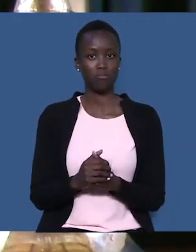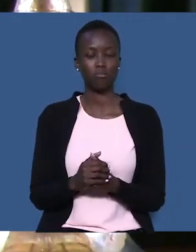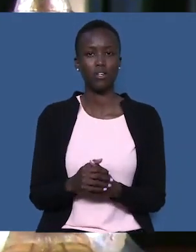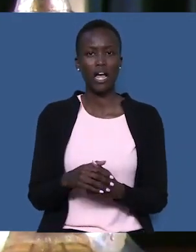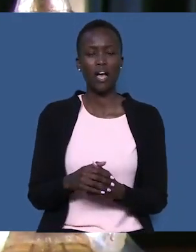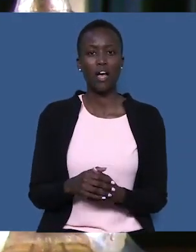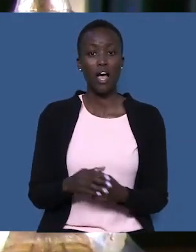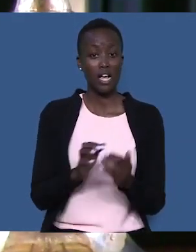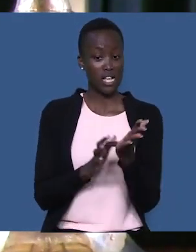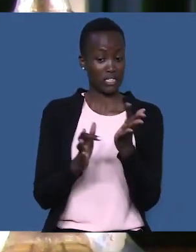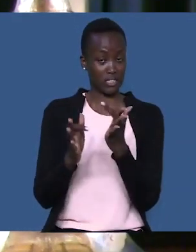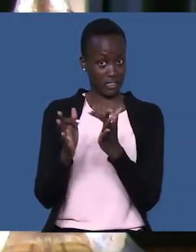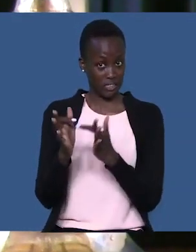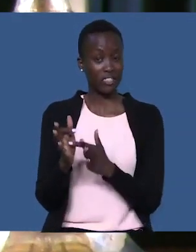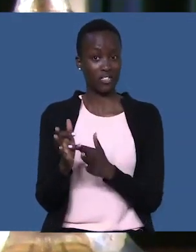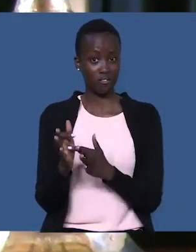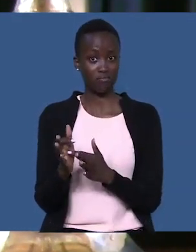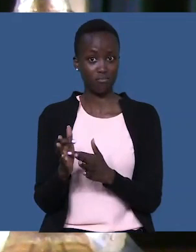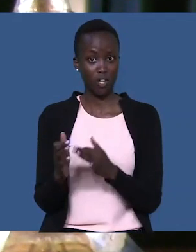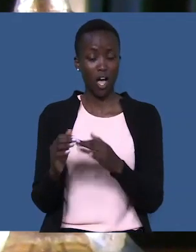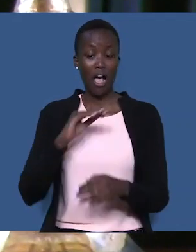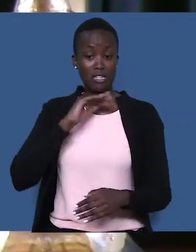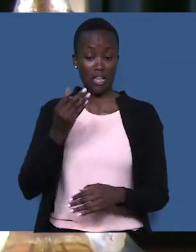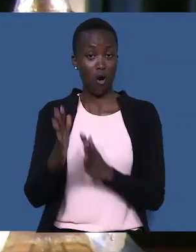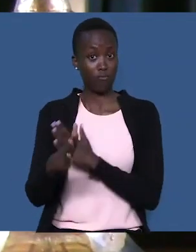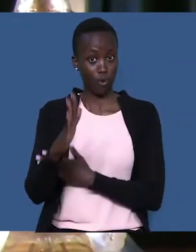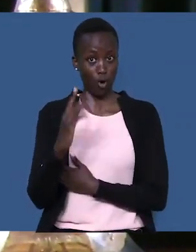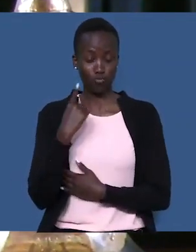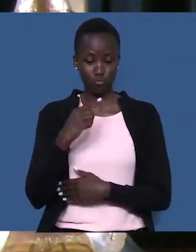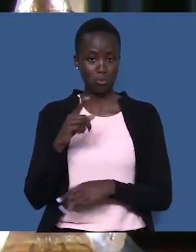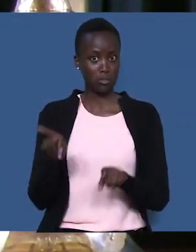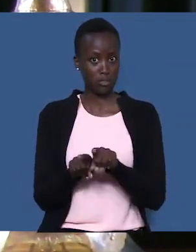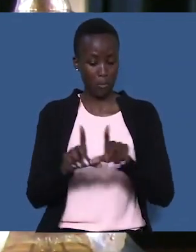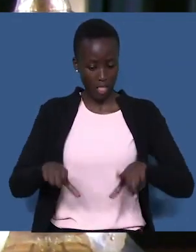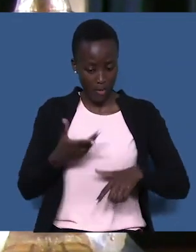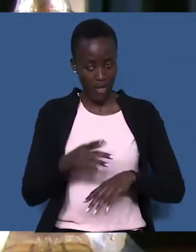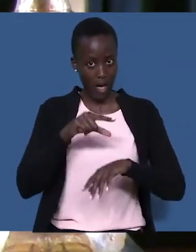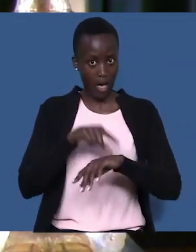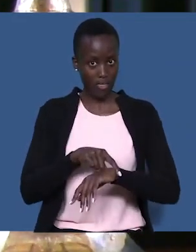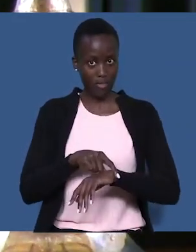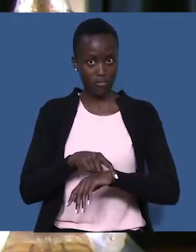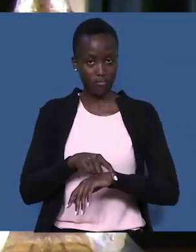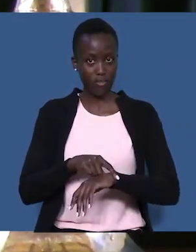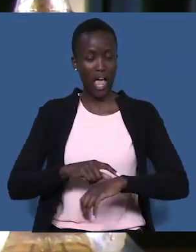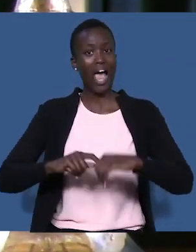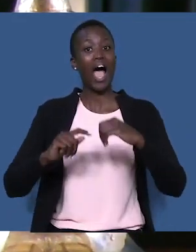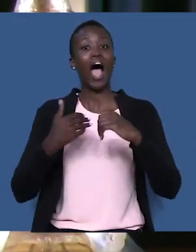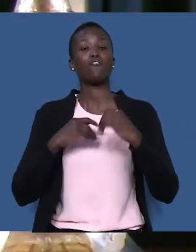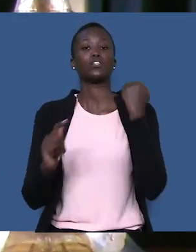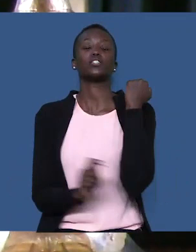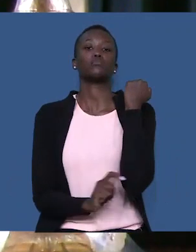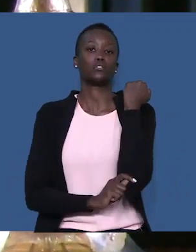to you and me that Jesus himself, who was the Son of God and who was on this earth, also was tempted to be distracted from the